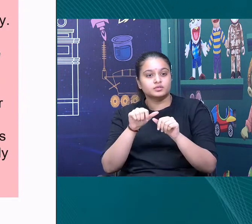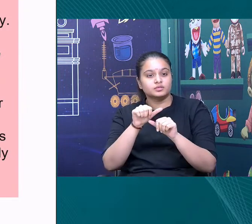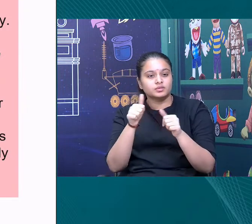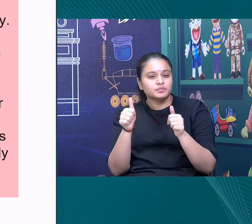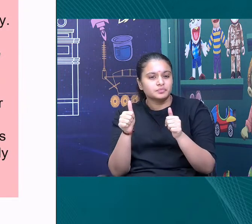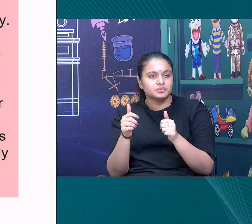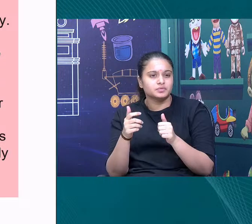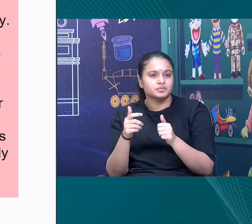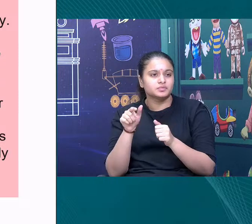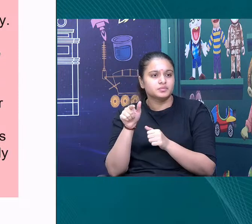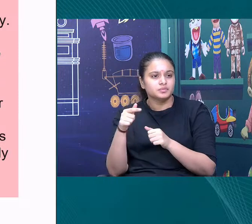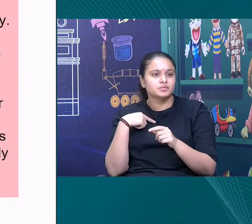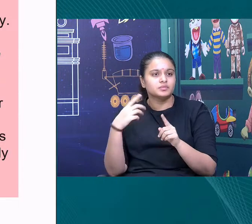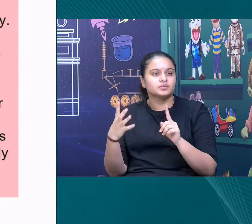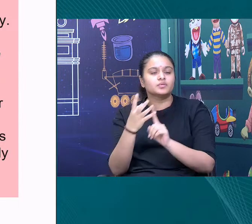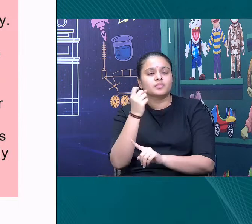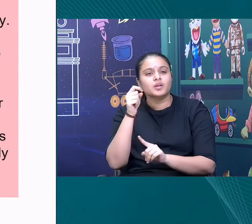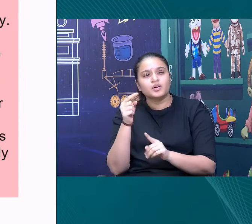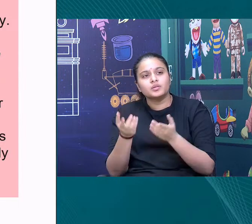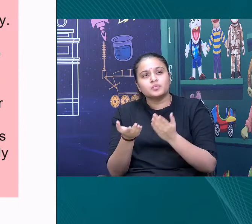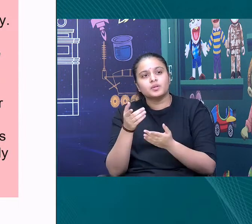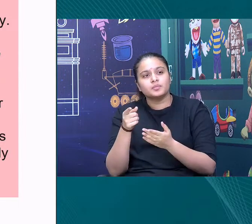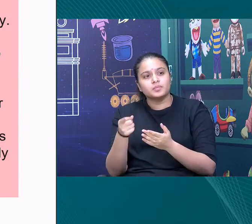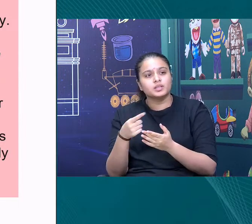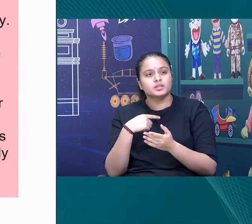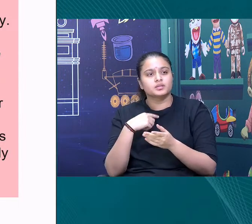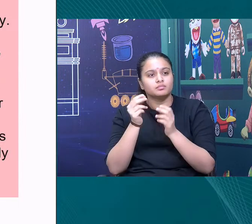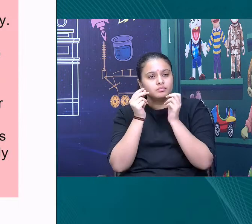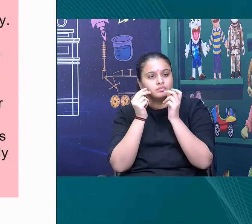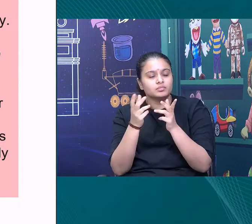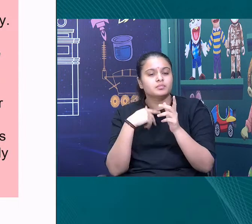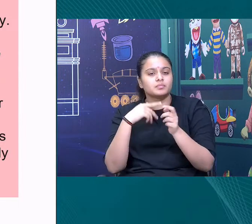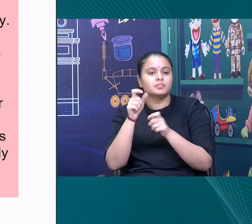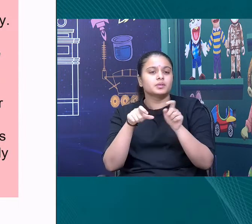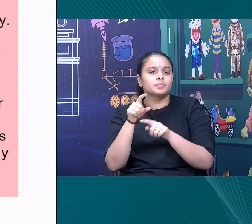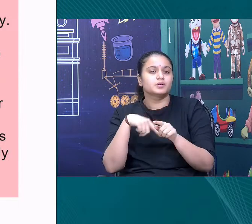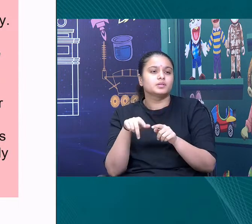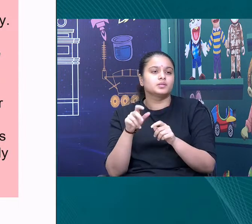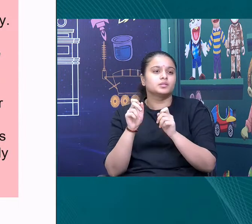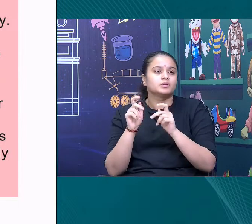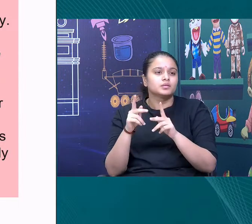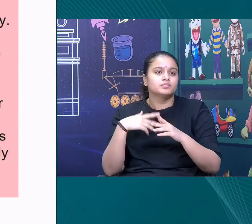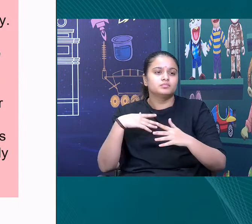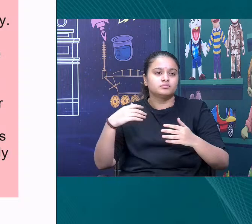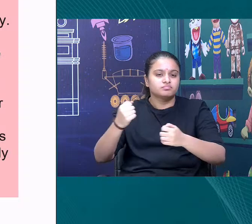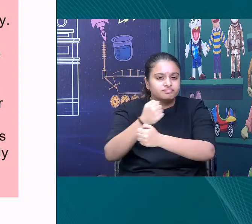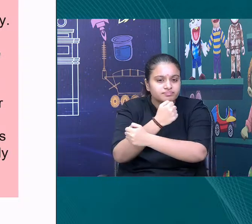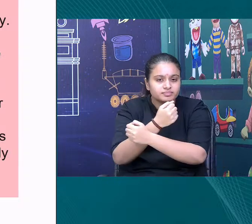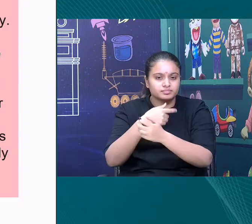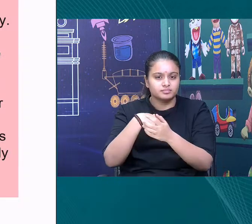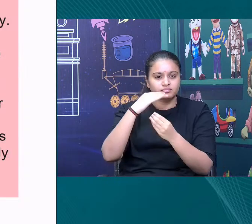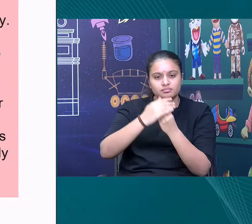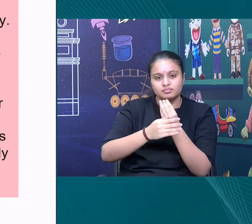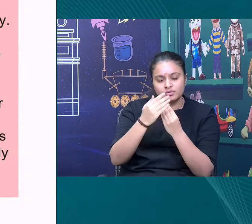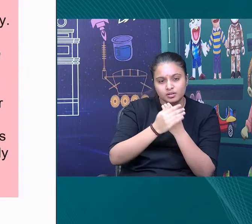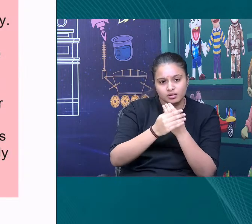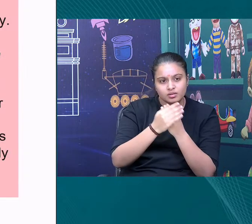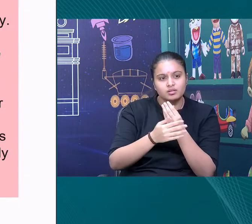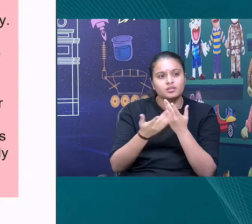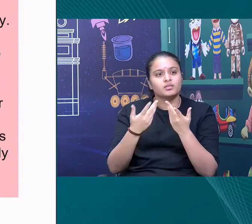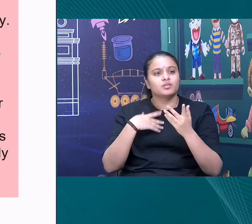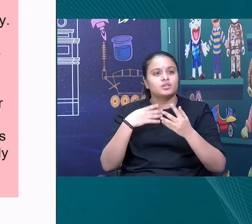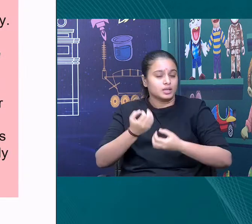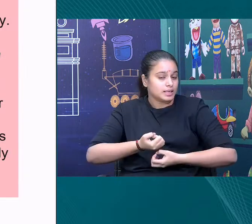him, which he found amusing. So he used to find it very amusing when people will like coddle him, patronize him, and